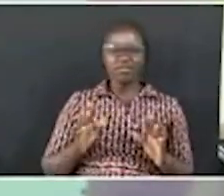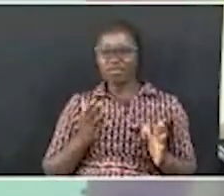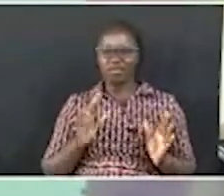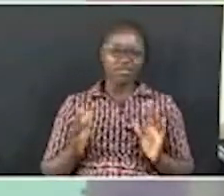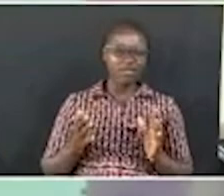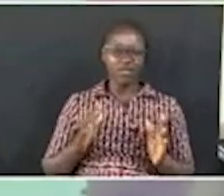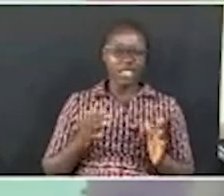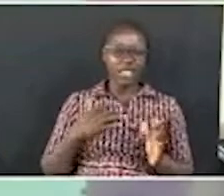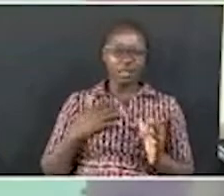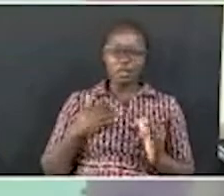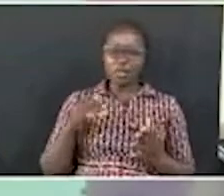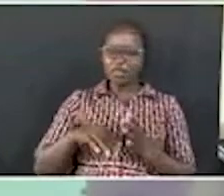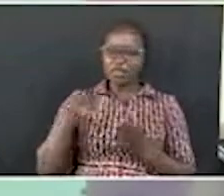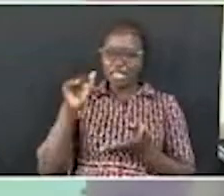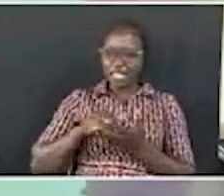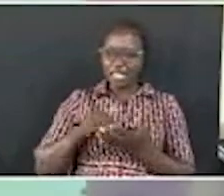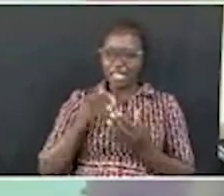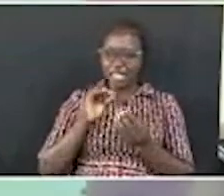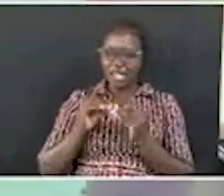find me on this number.